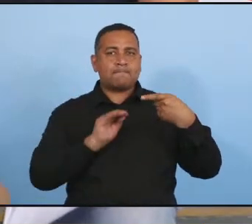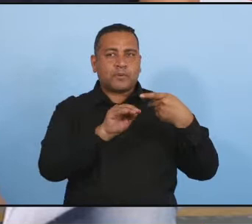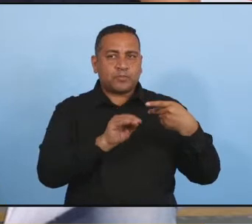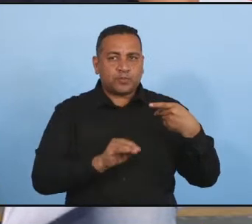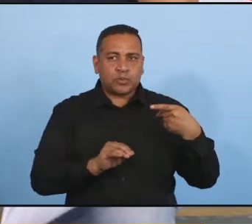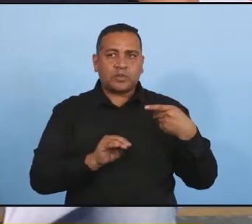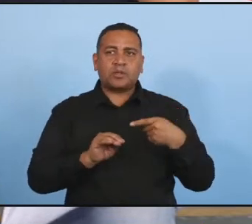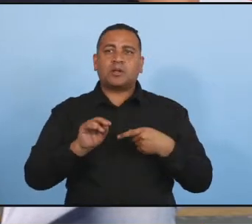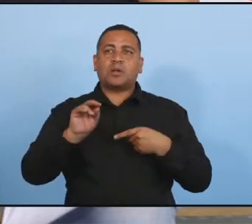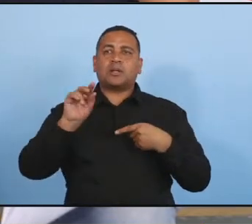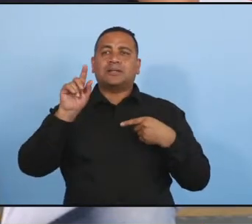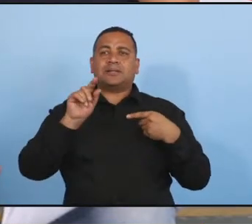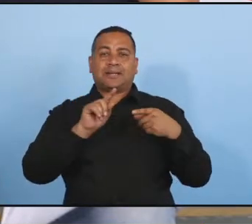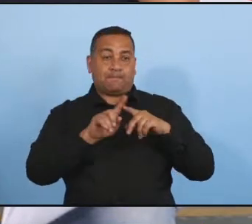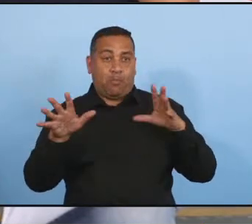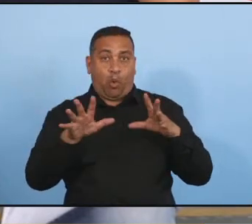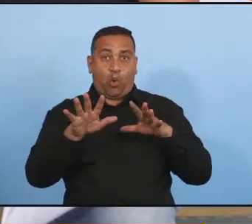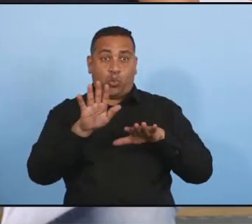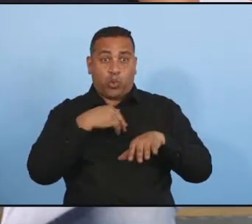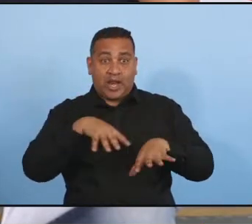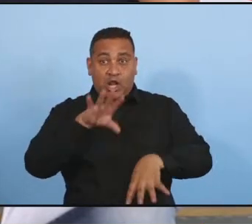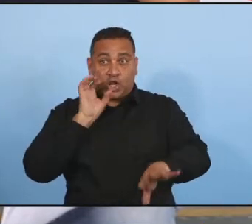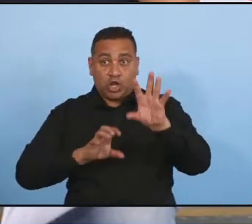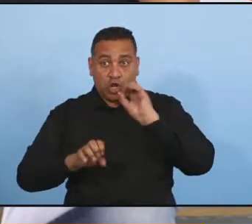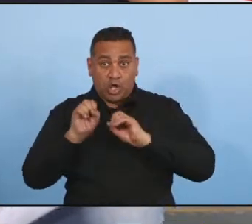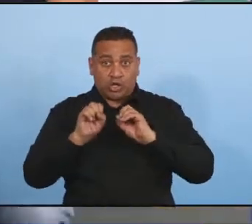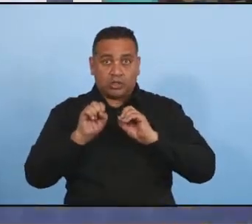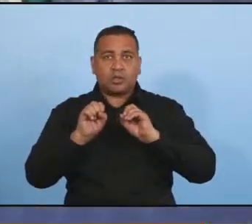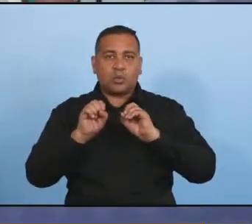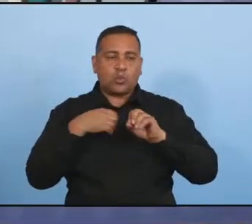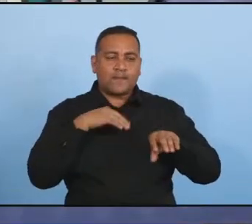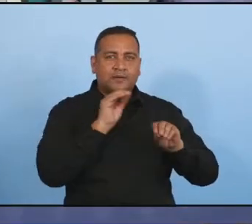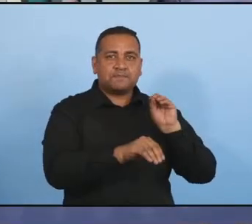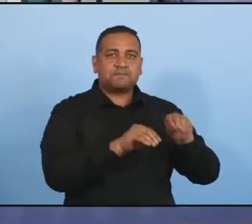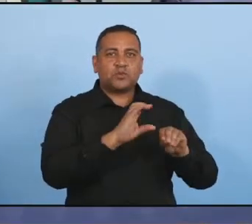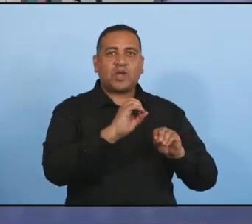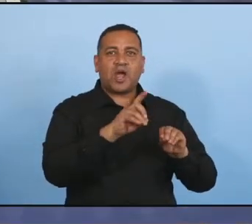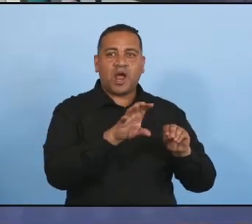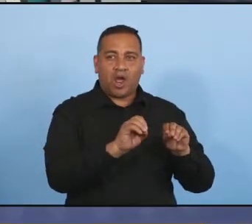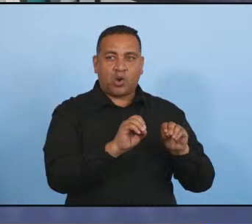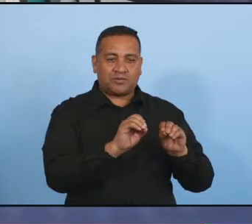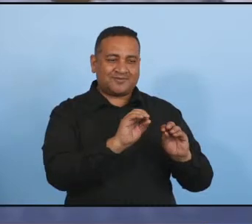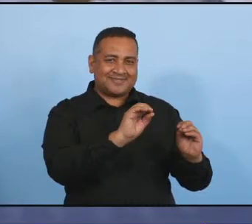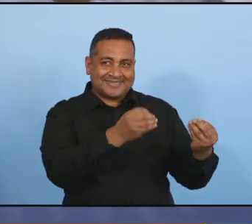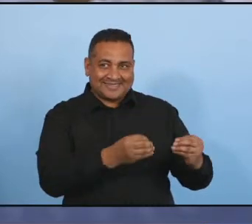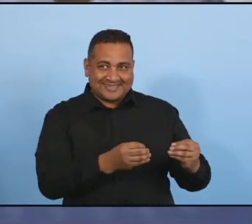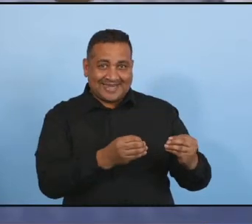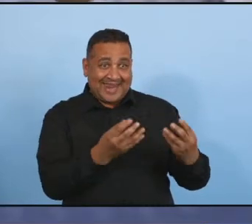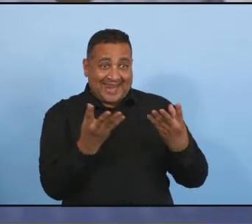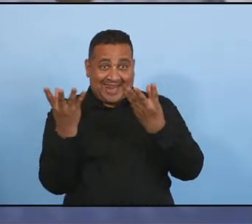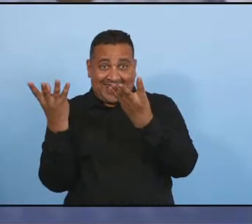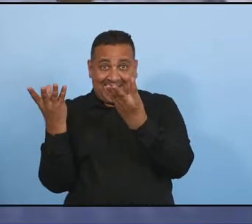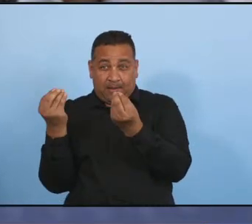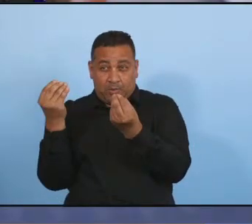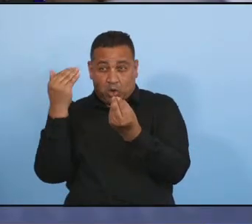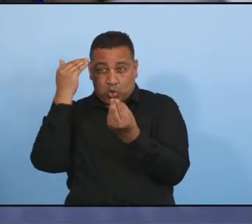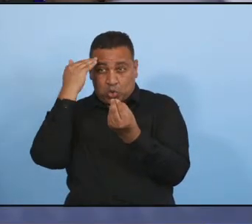learning coding. So coding is when you selecting numbers and letters to